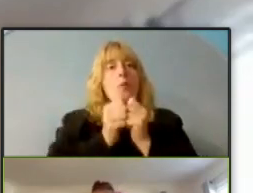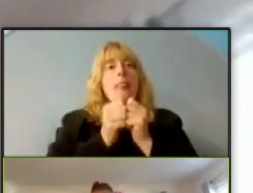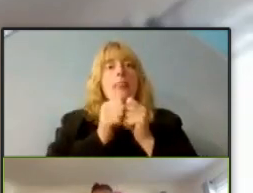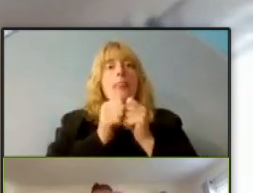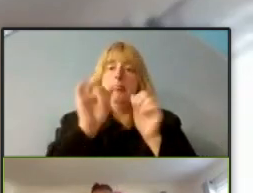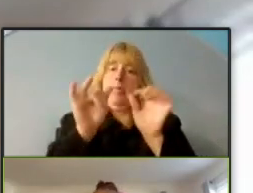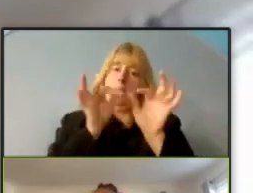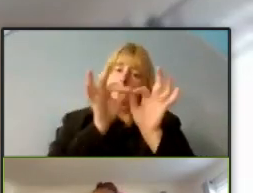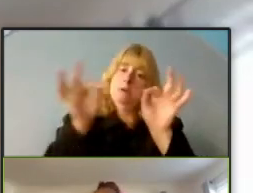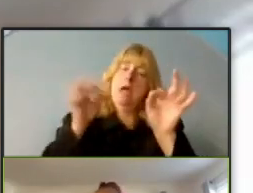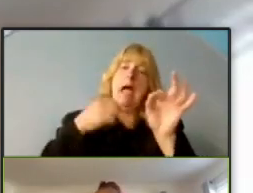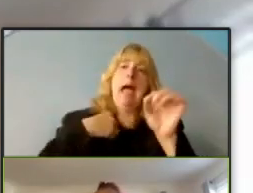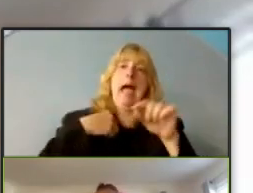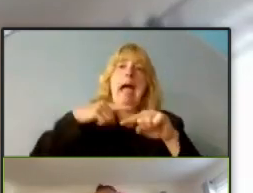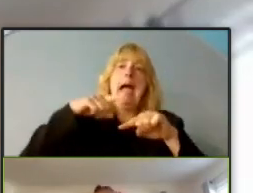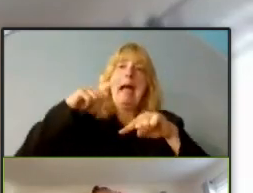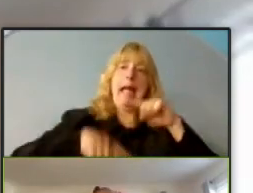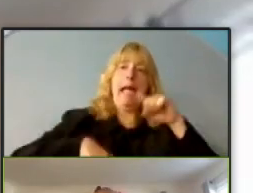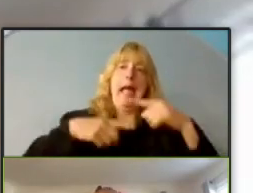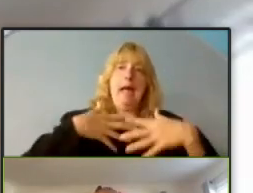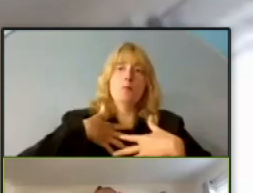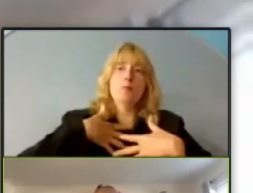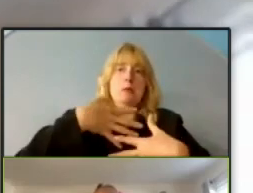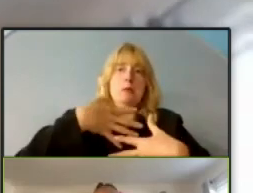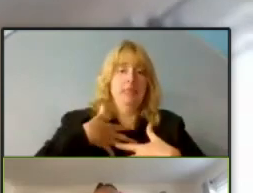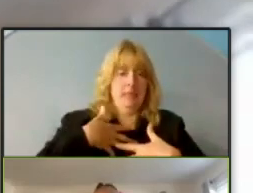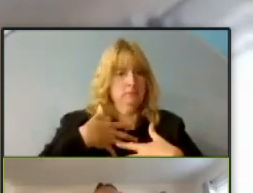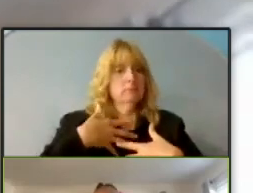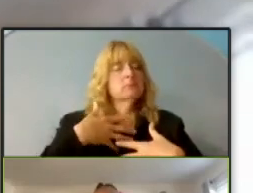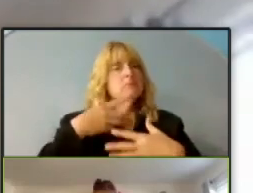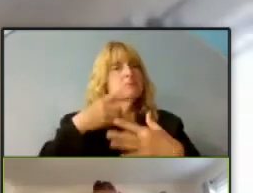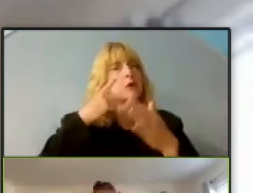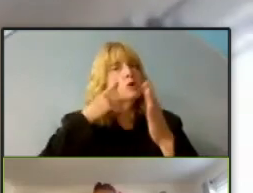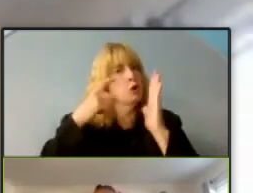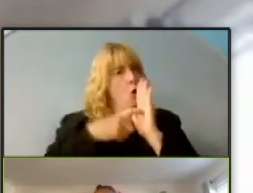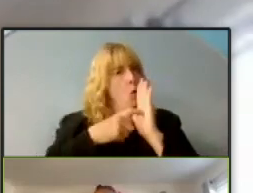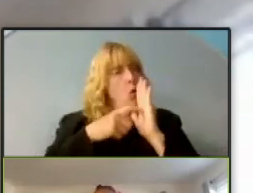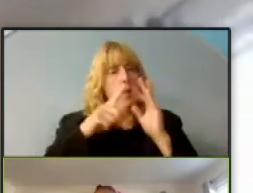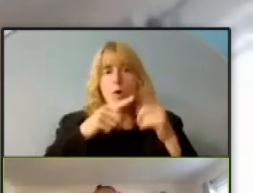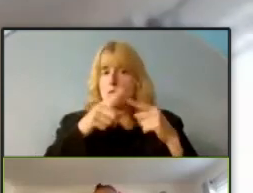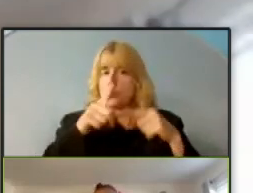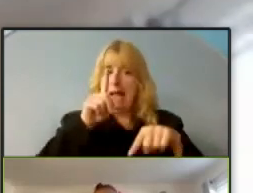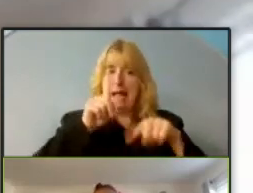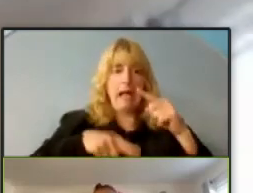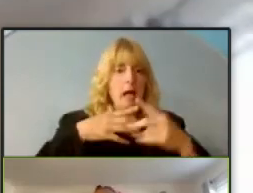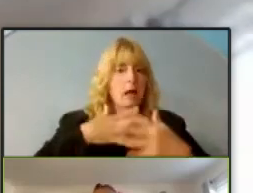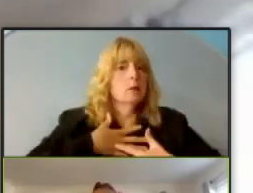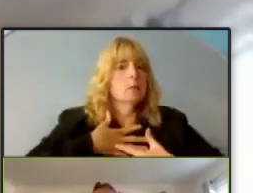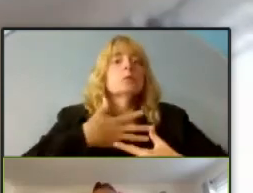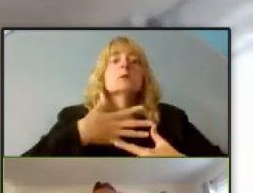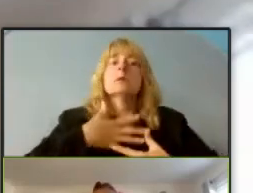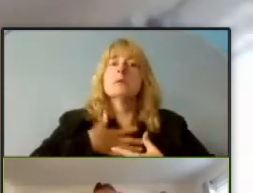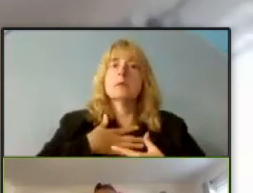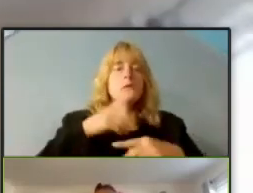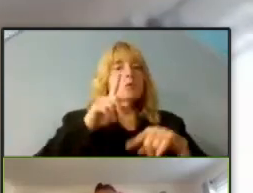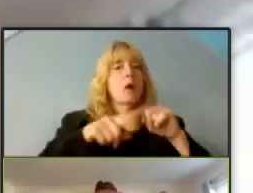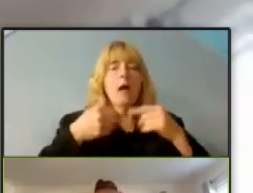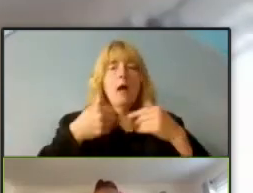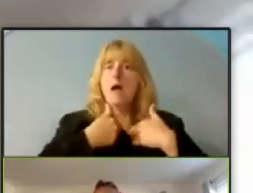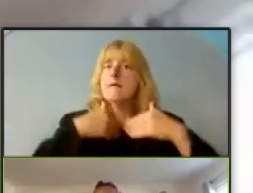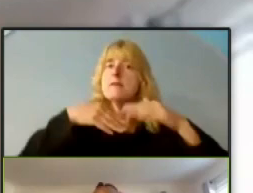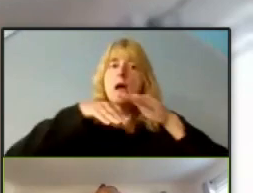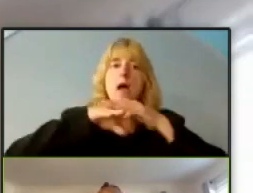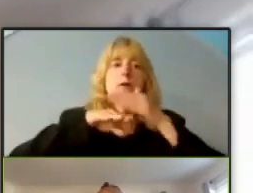breathe. Know that when you cannot breathe, you cannot have access to